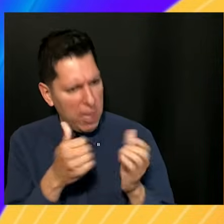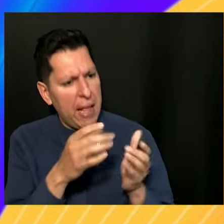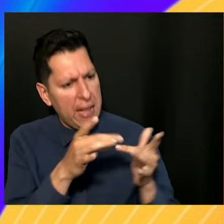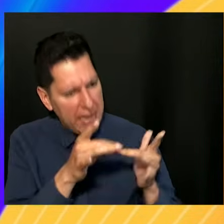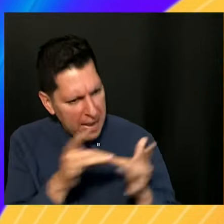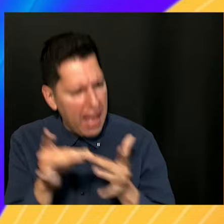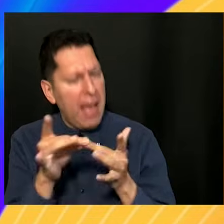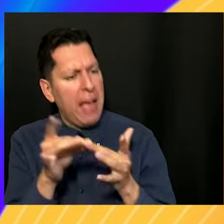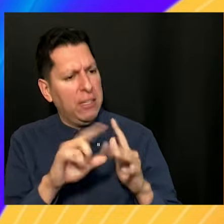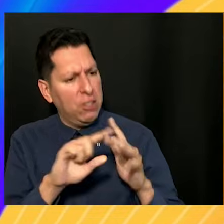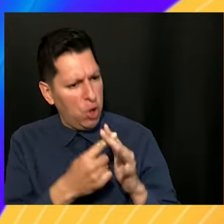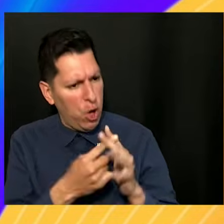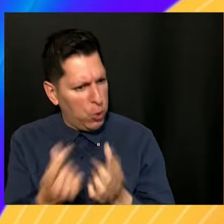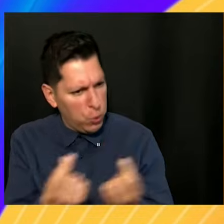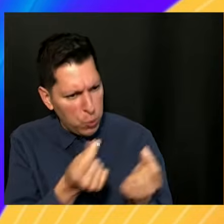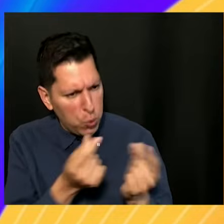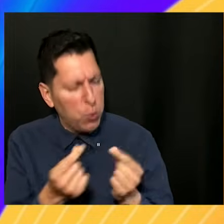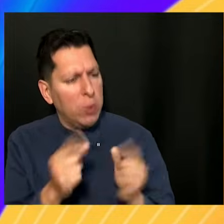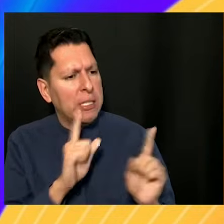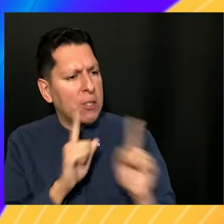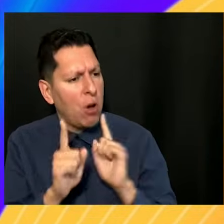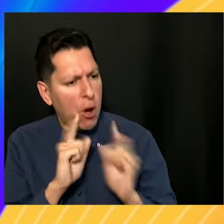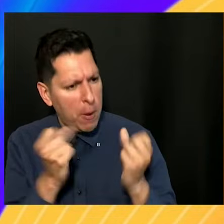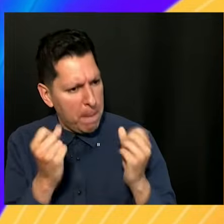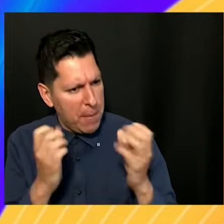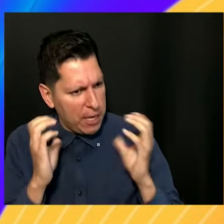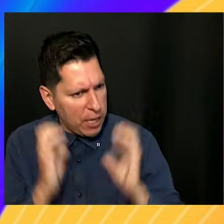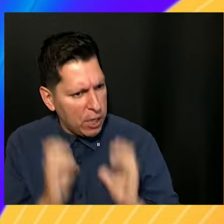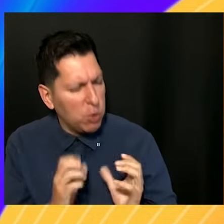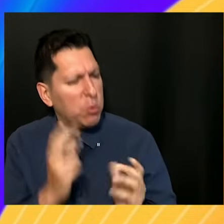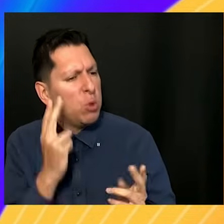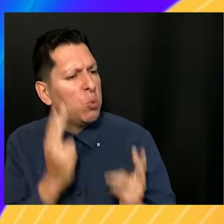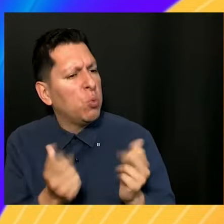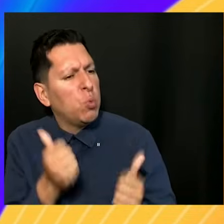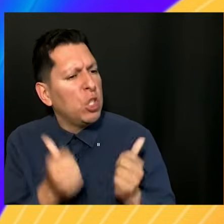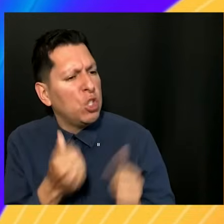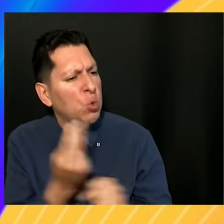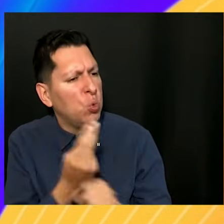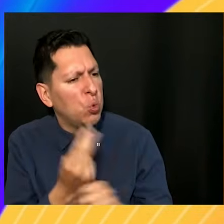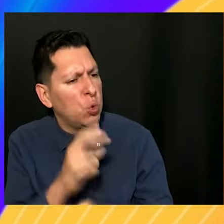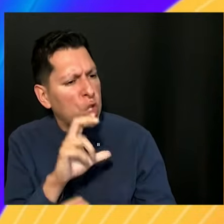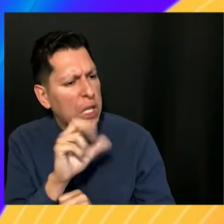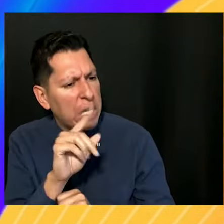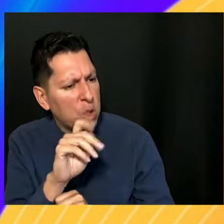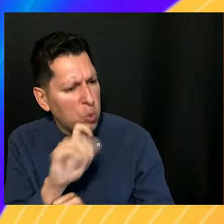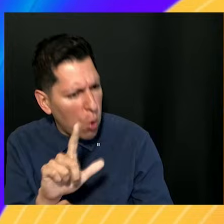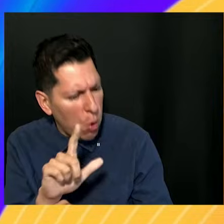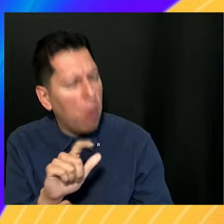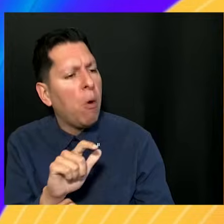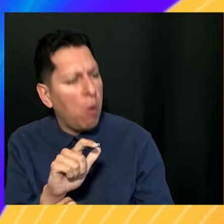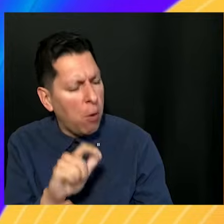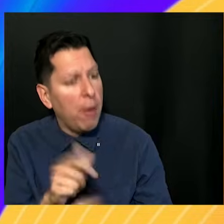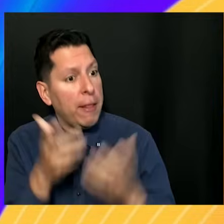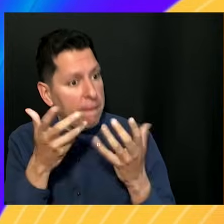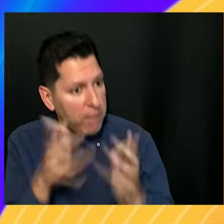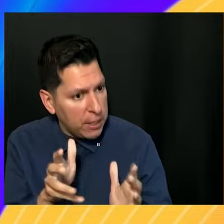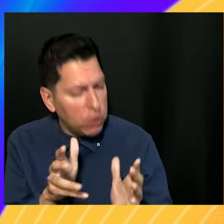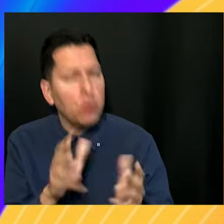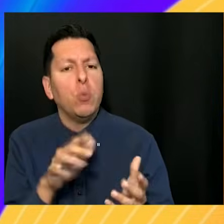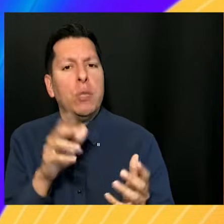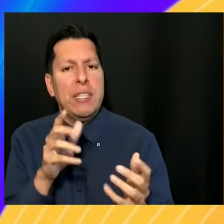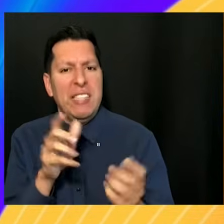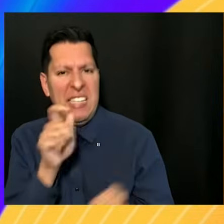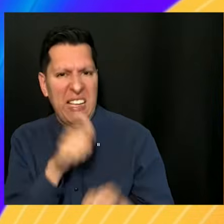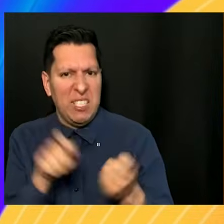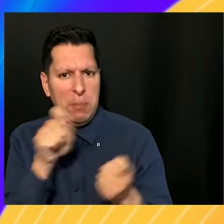our customers, and we found out what controls they were using, and that's how we ended up with this. So this is a specific configuration